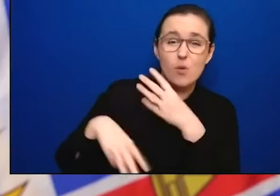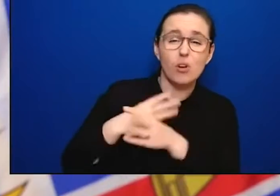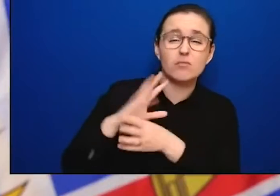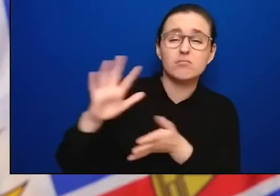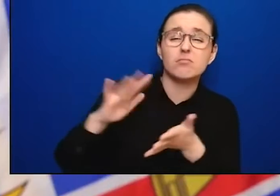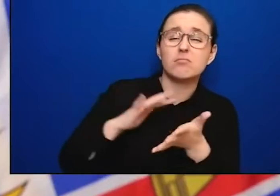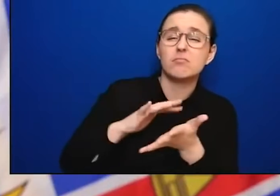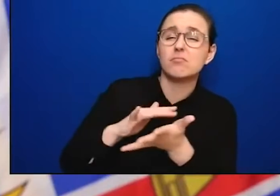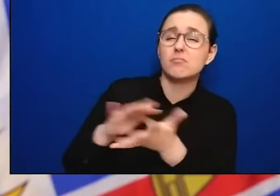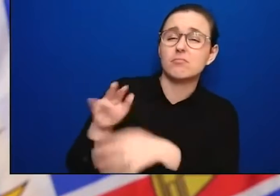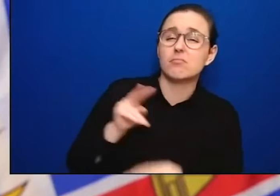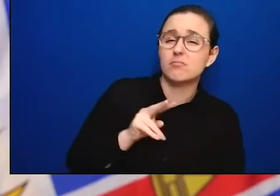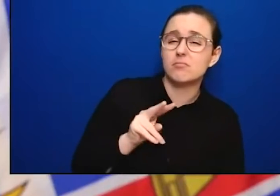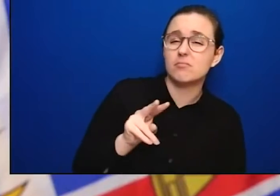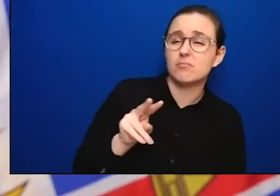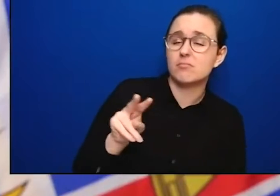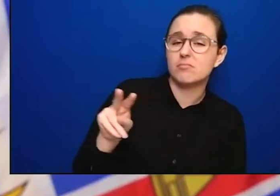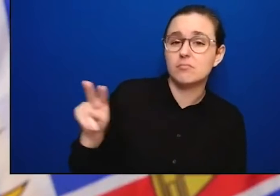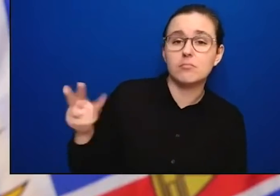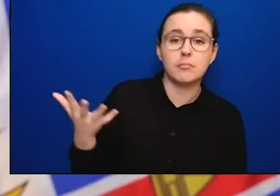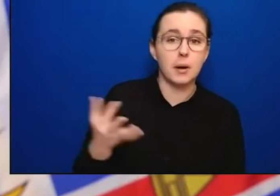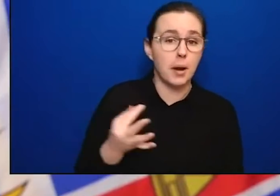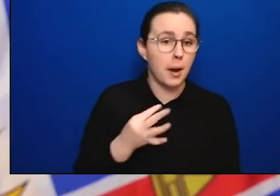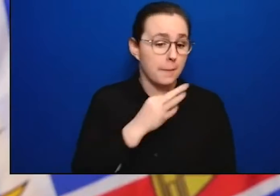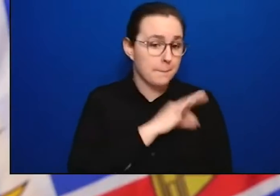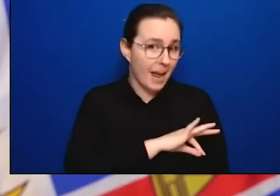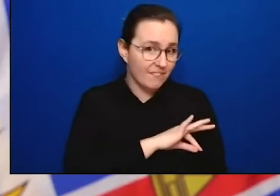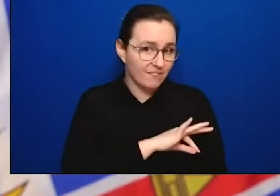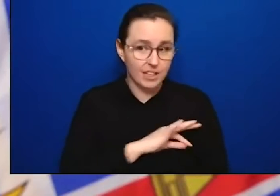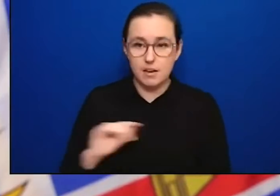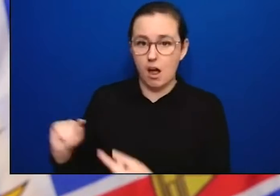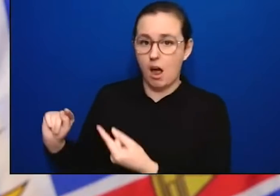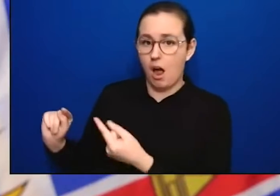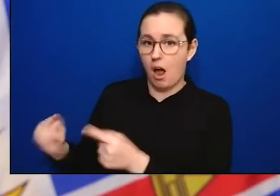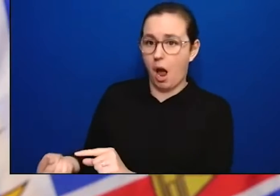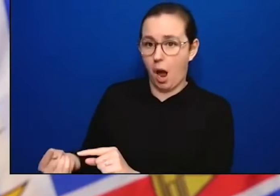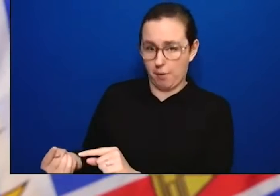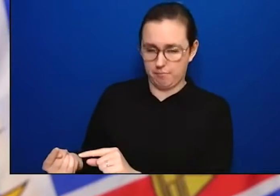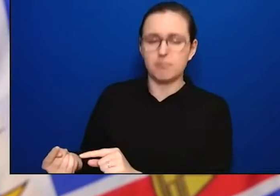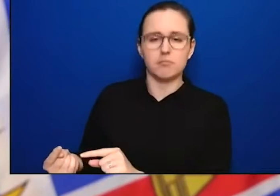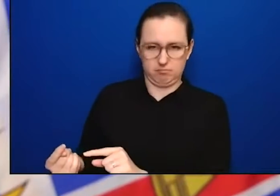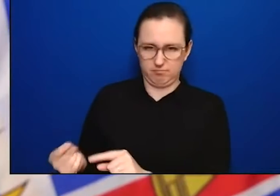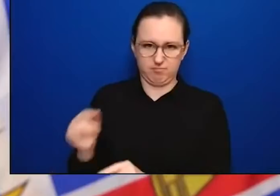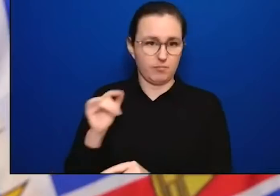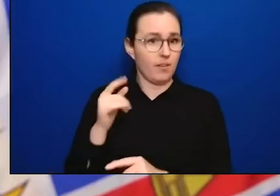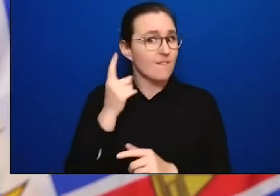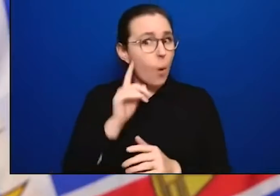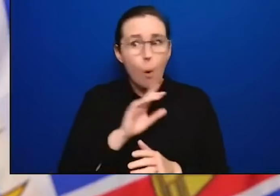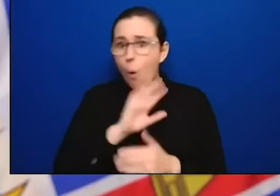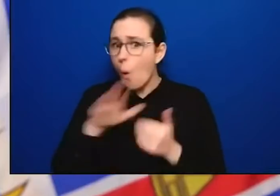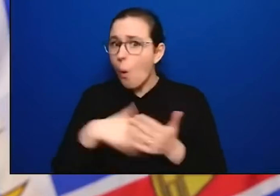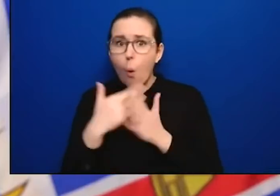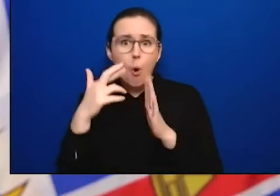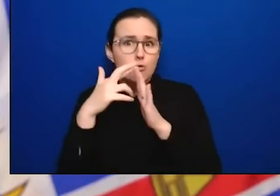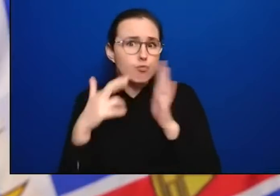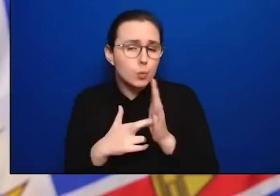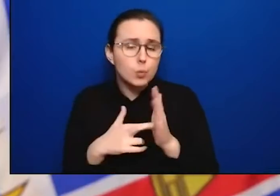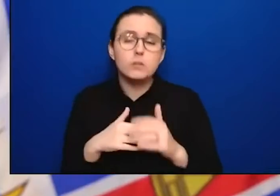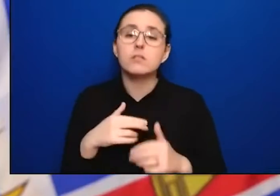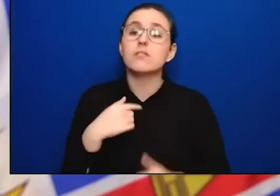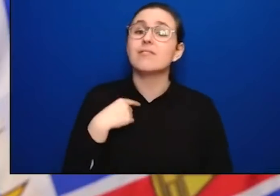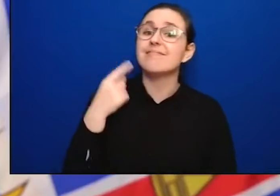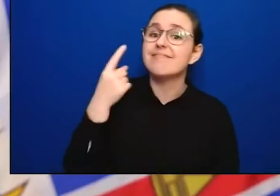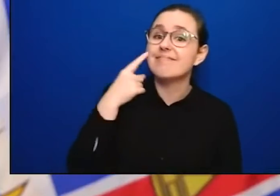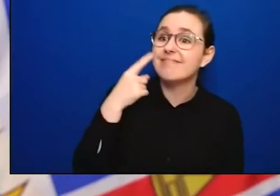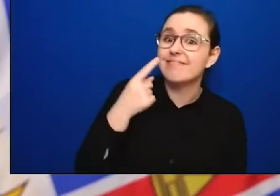carefully at all of the data that we see around the world around benefits and harms of every measure, and the one thing